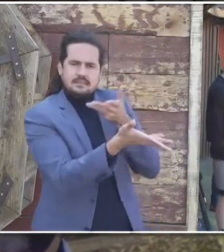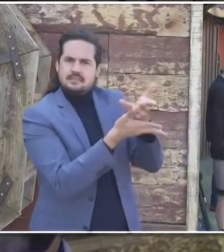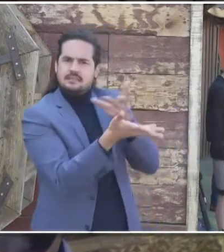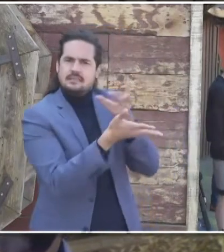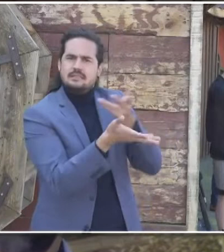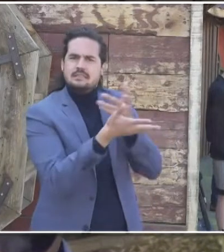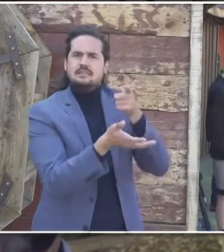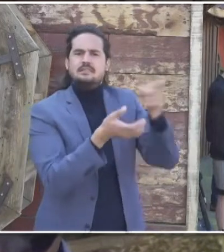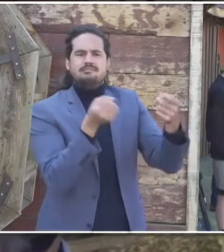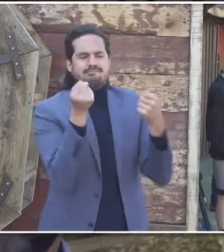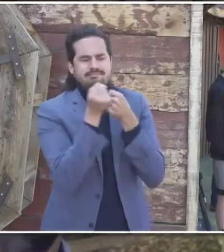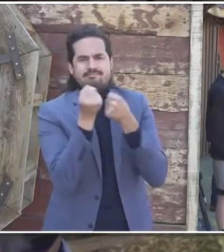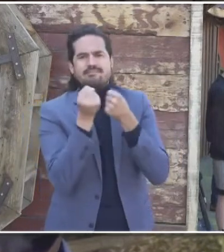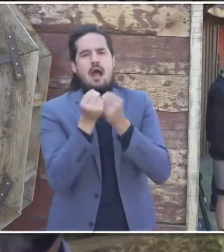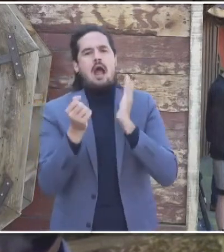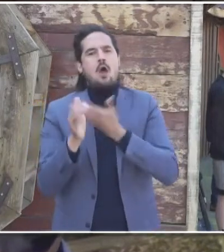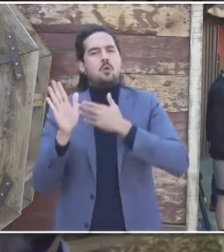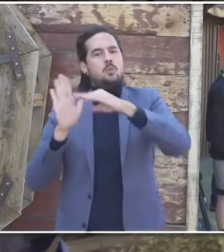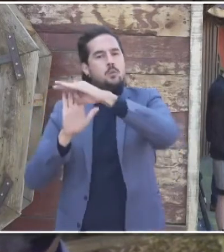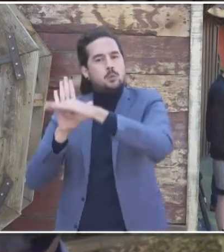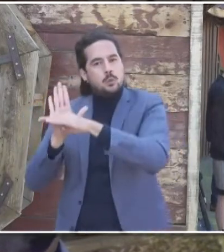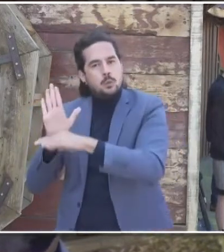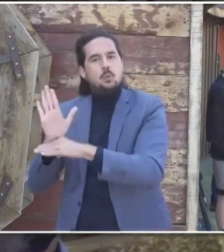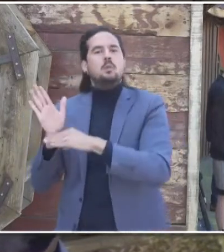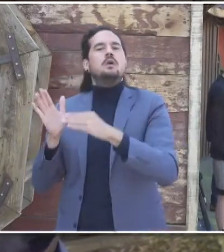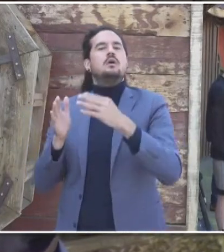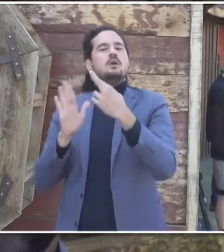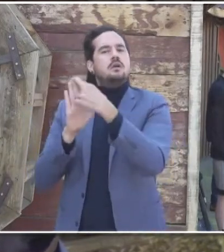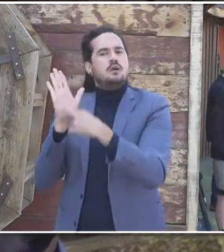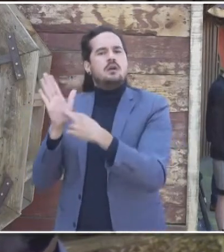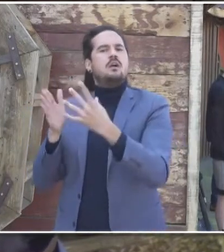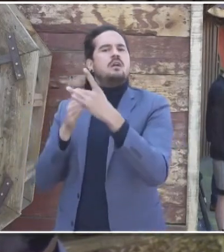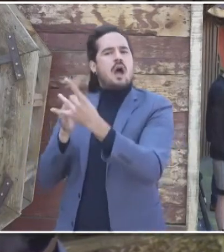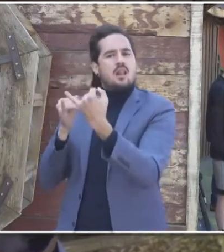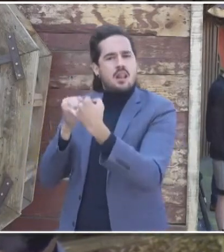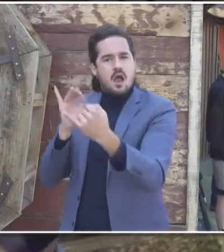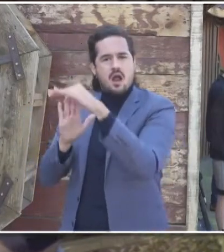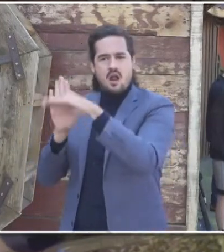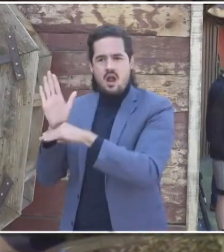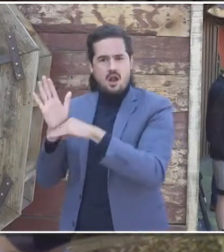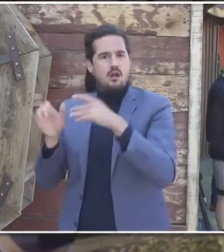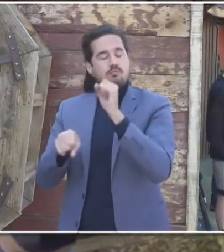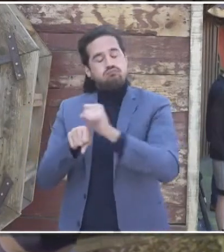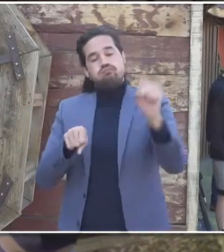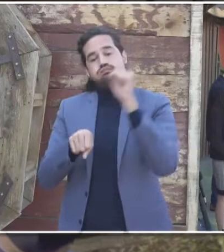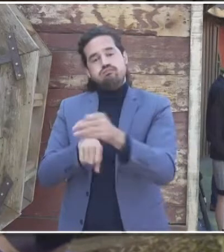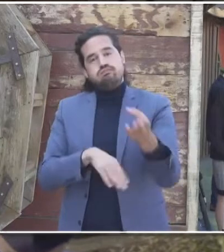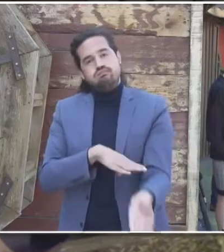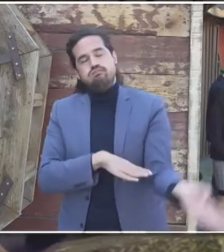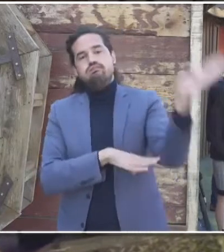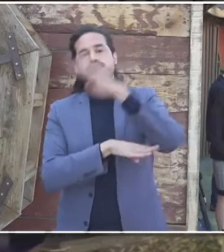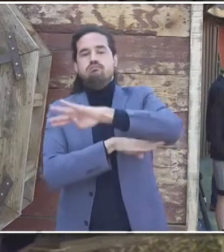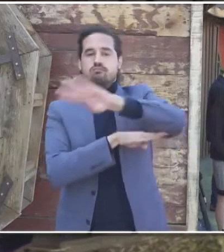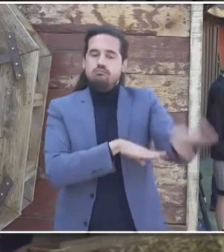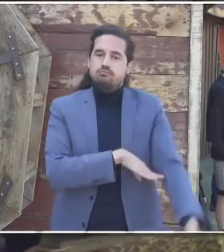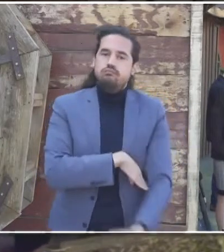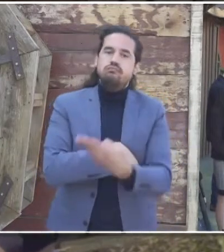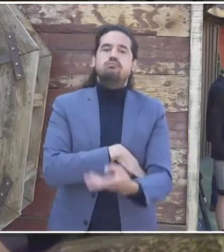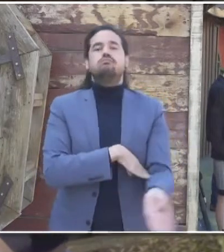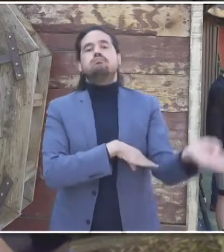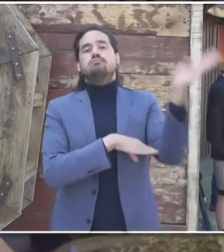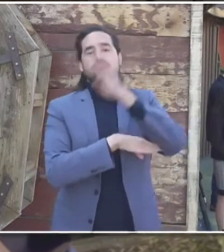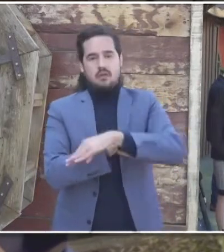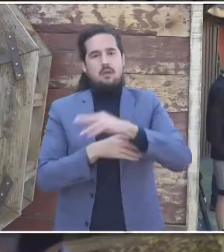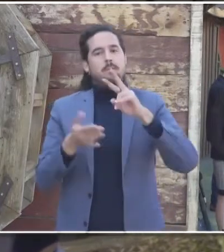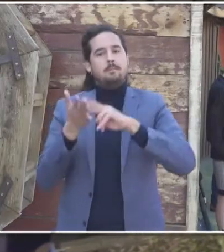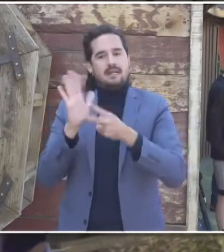working overtime on that, what I mean by that is I'm hoping in the next number of days to be able to more